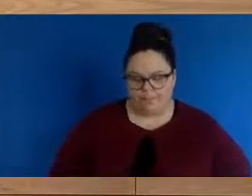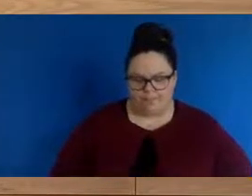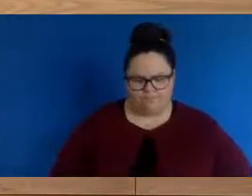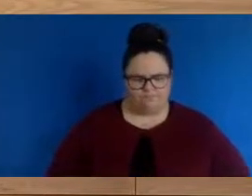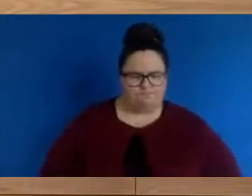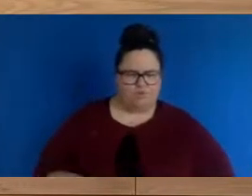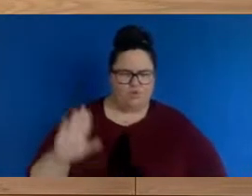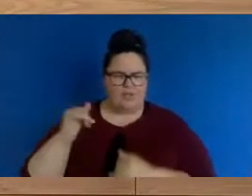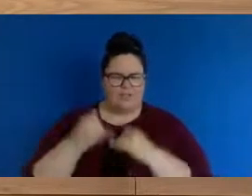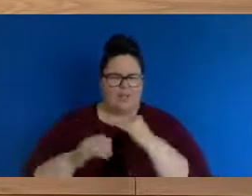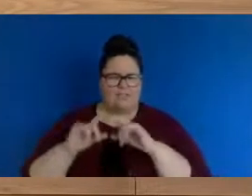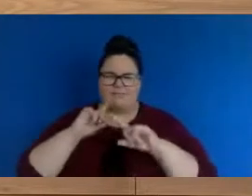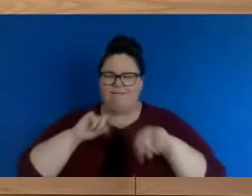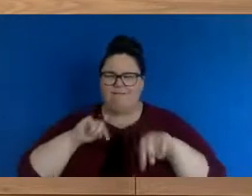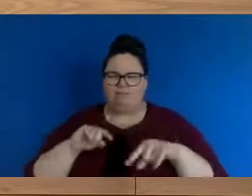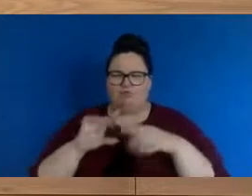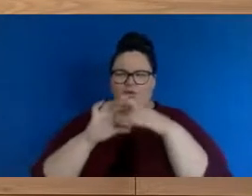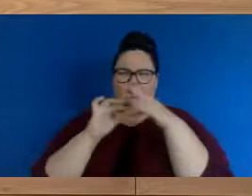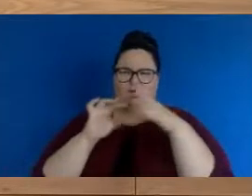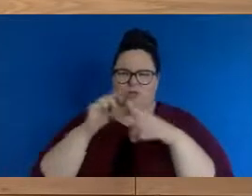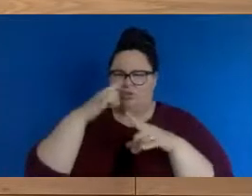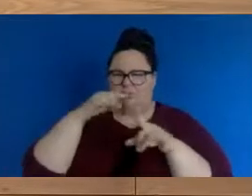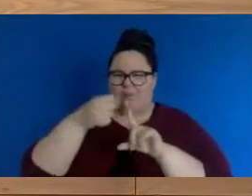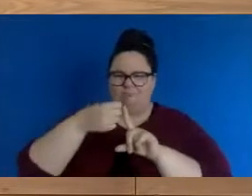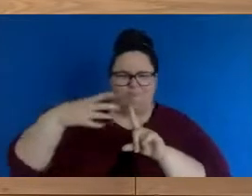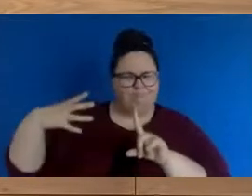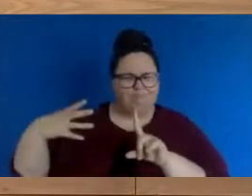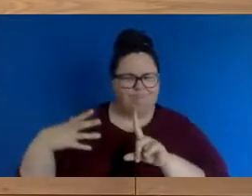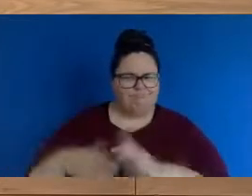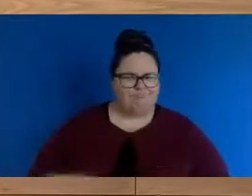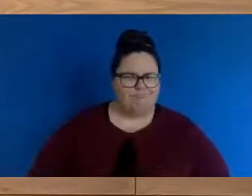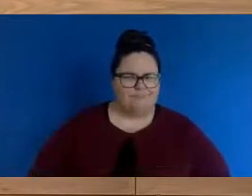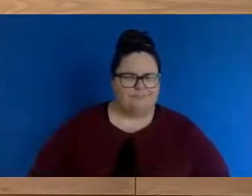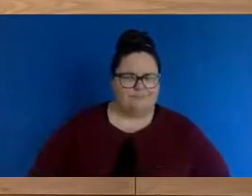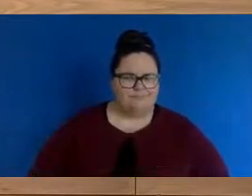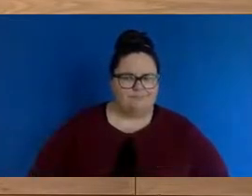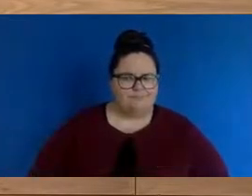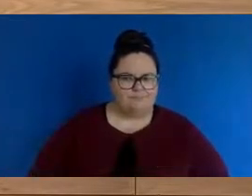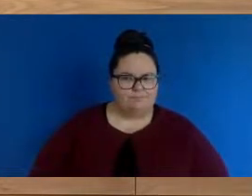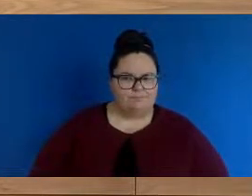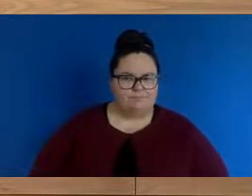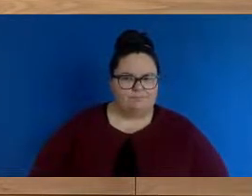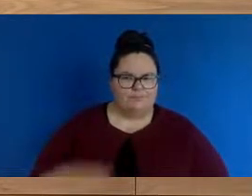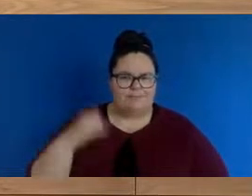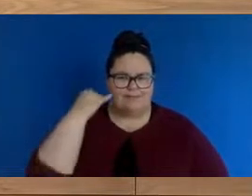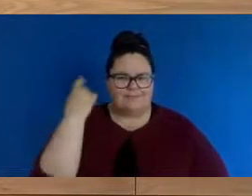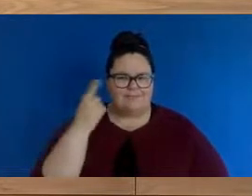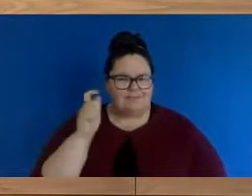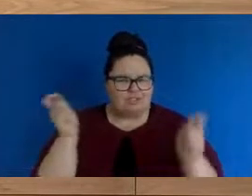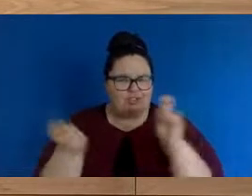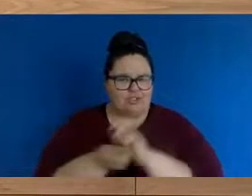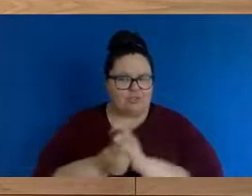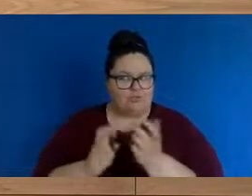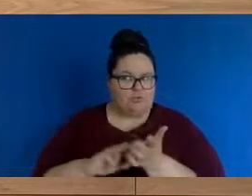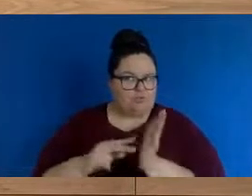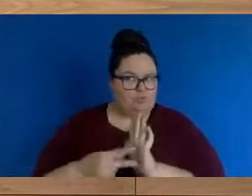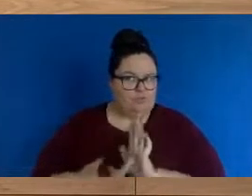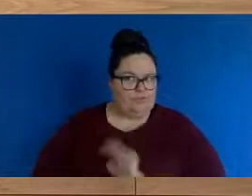just explain what you mean by what would happen if something changes after